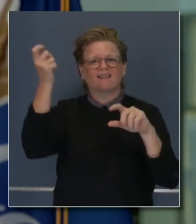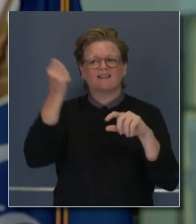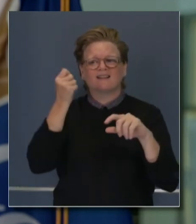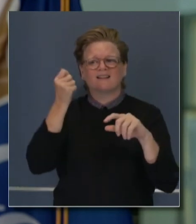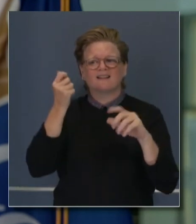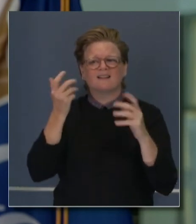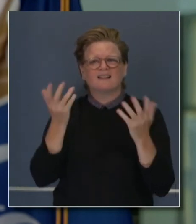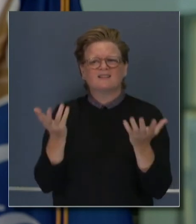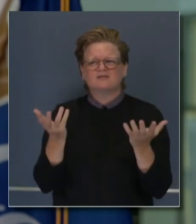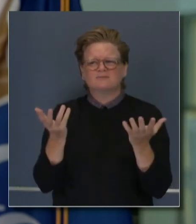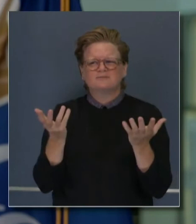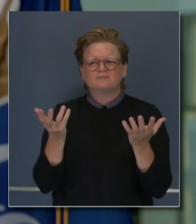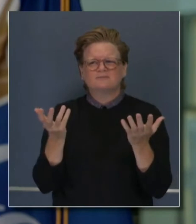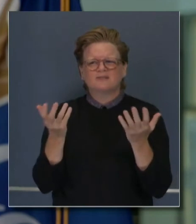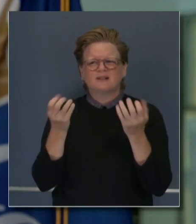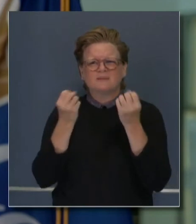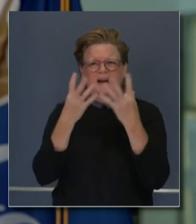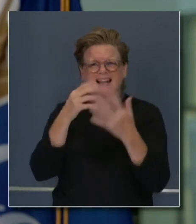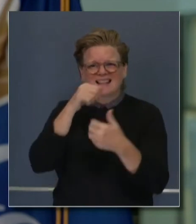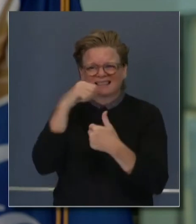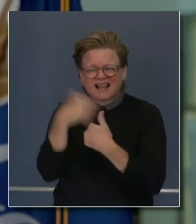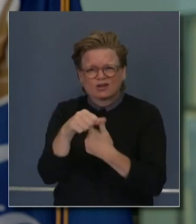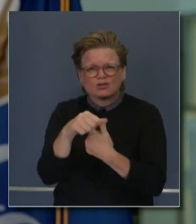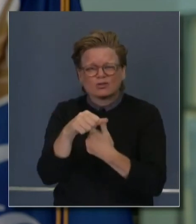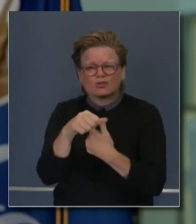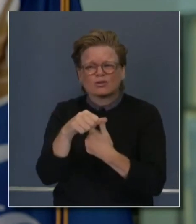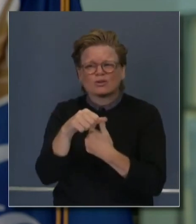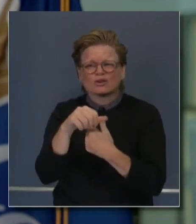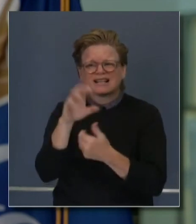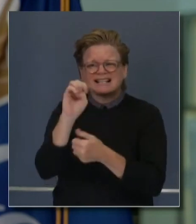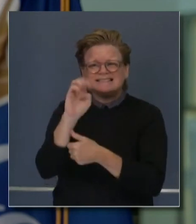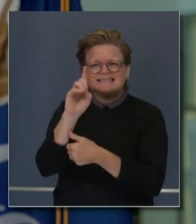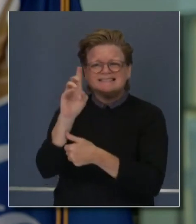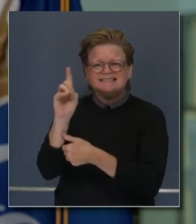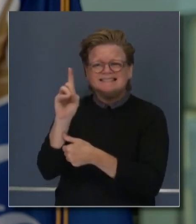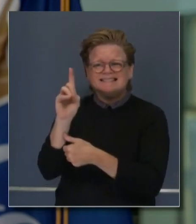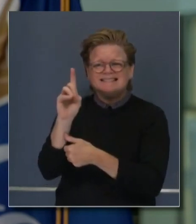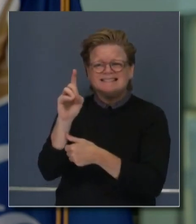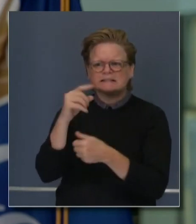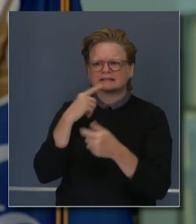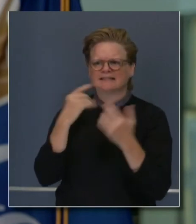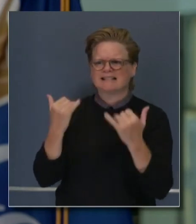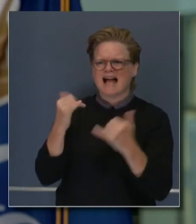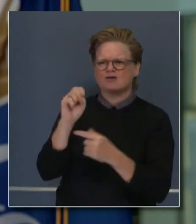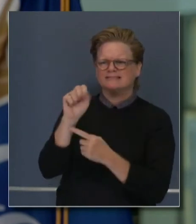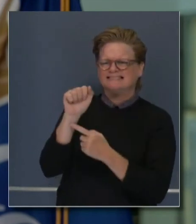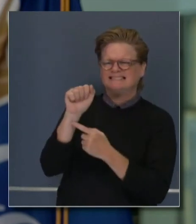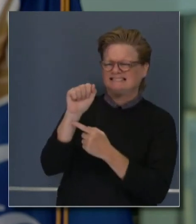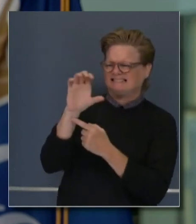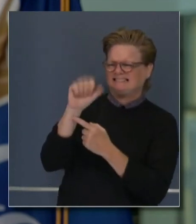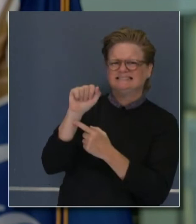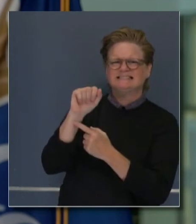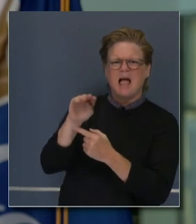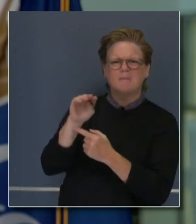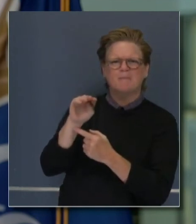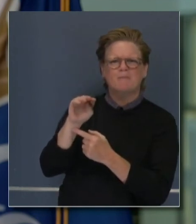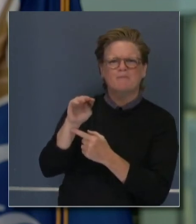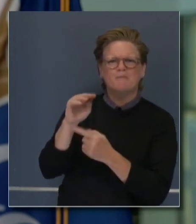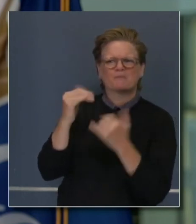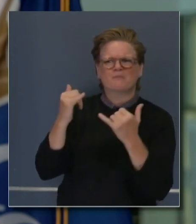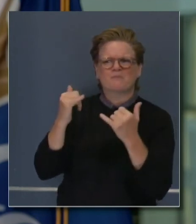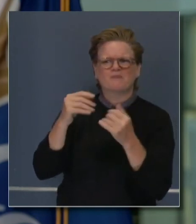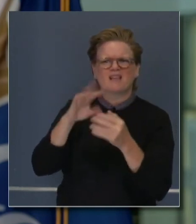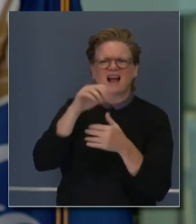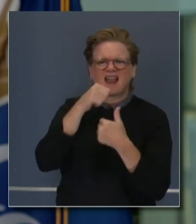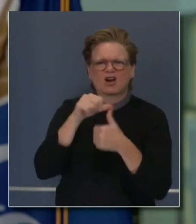addresses in what EDD says is a scam investigation, but we can't get any more information. I'm wondering if you had any details